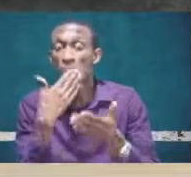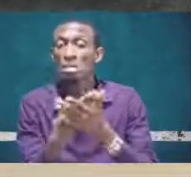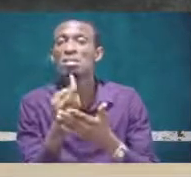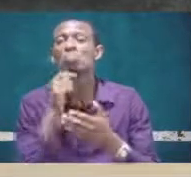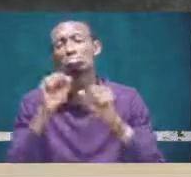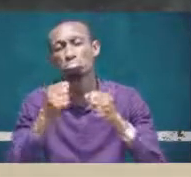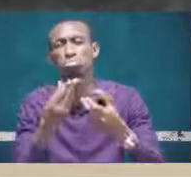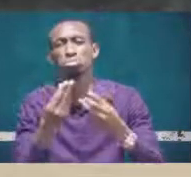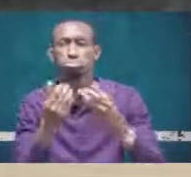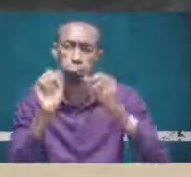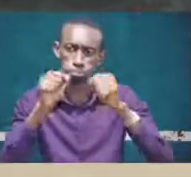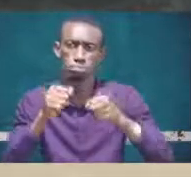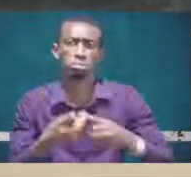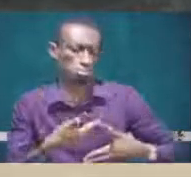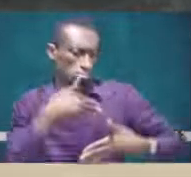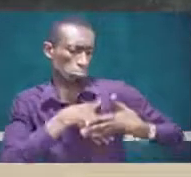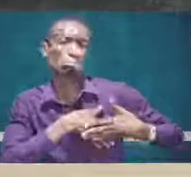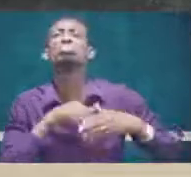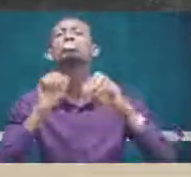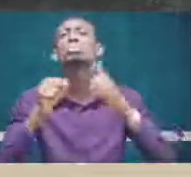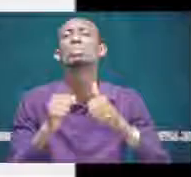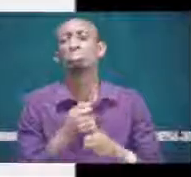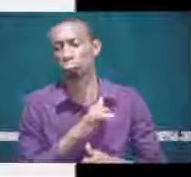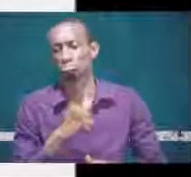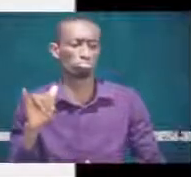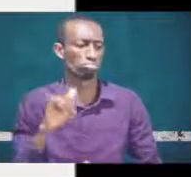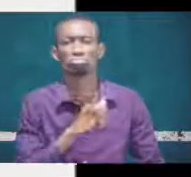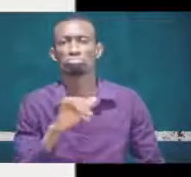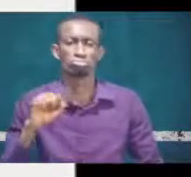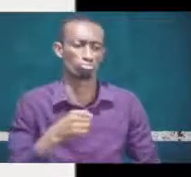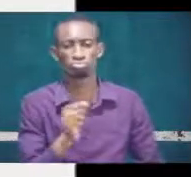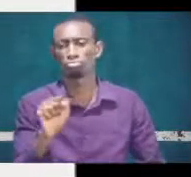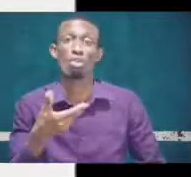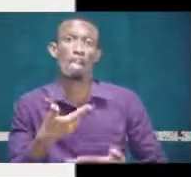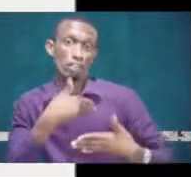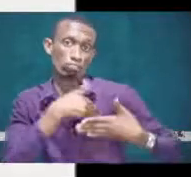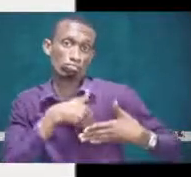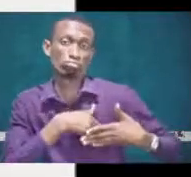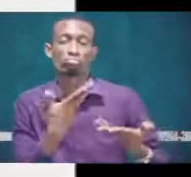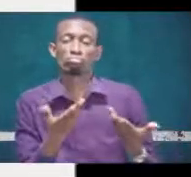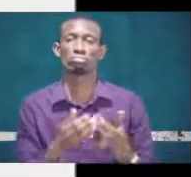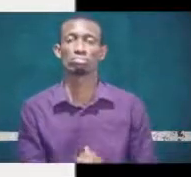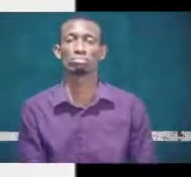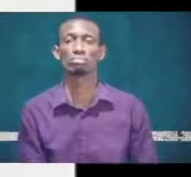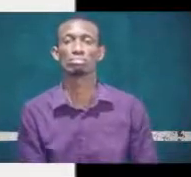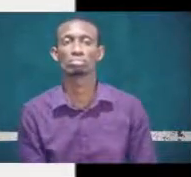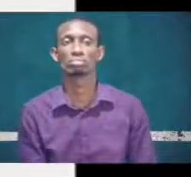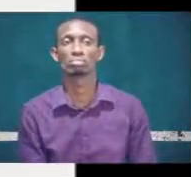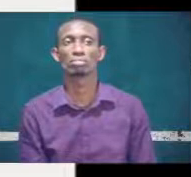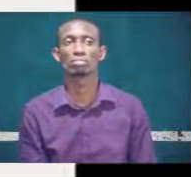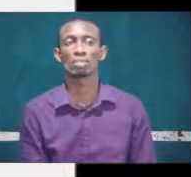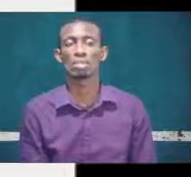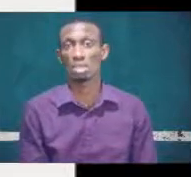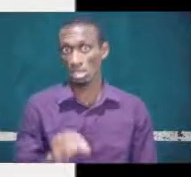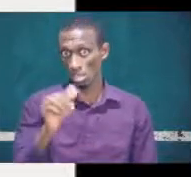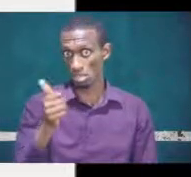portable. Good money should be carried from one place to another place. Then the last